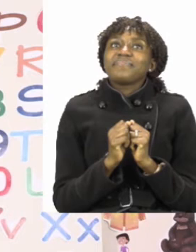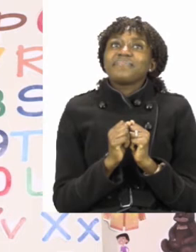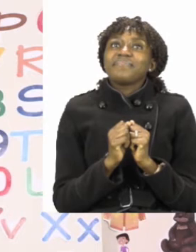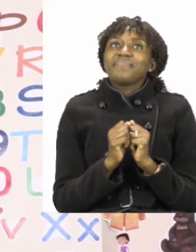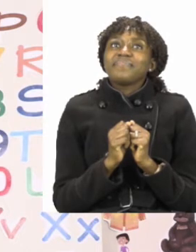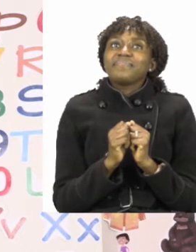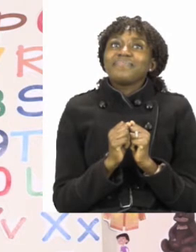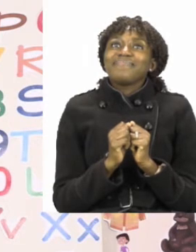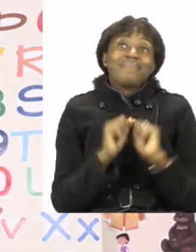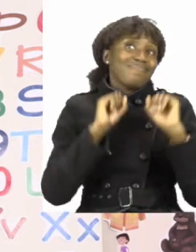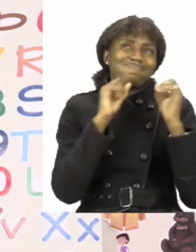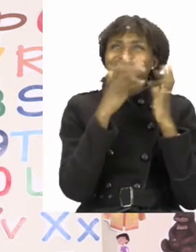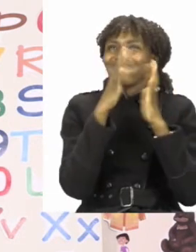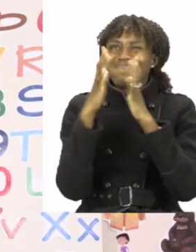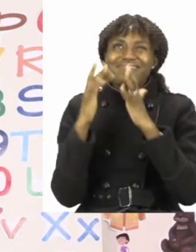away.